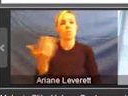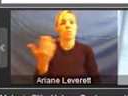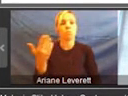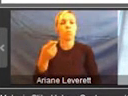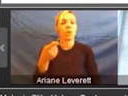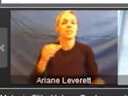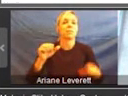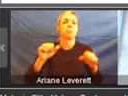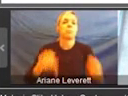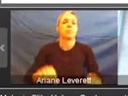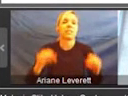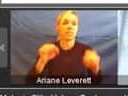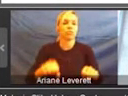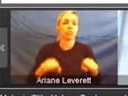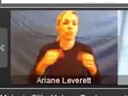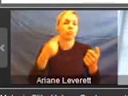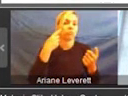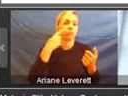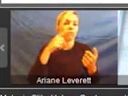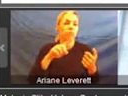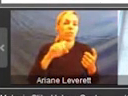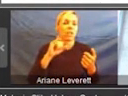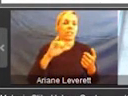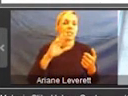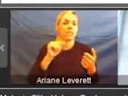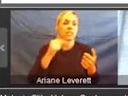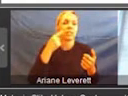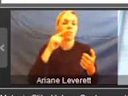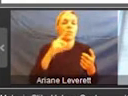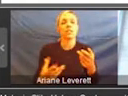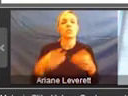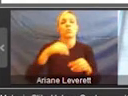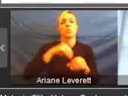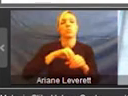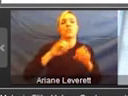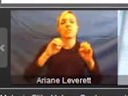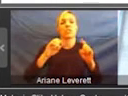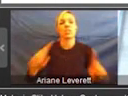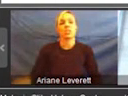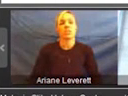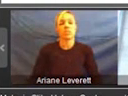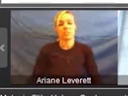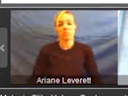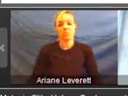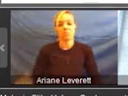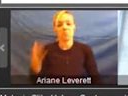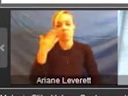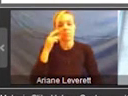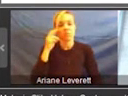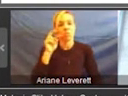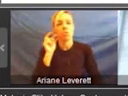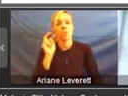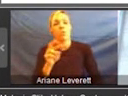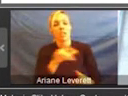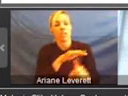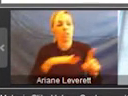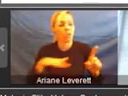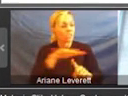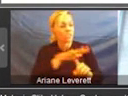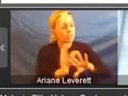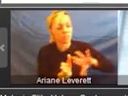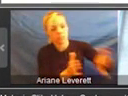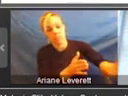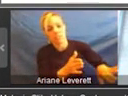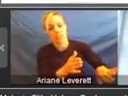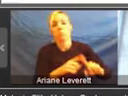for inclusive education. Like, if you don't look at the context, just to know, do you see a potential of using ICT for